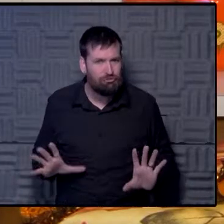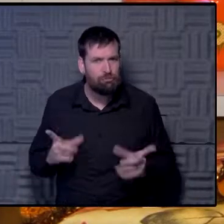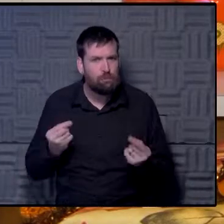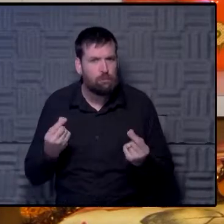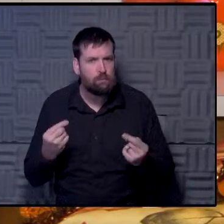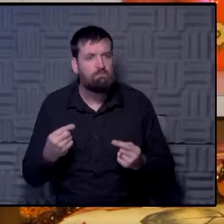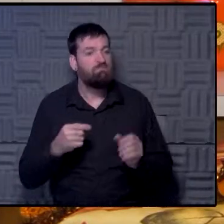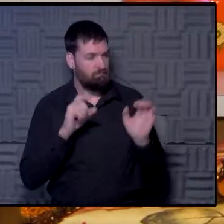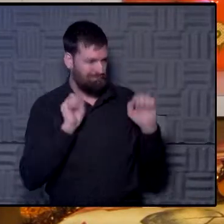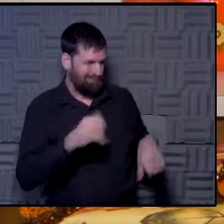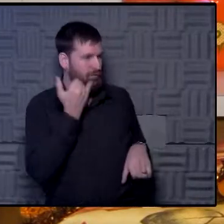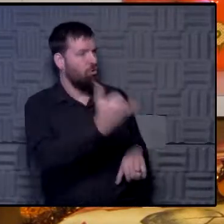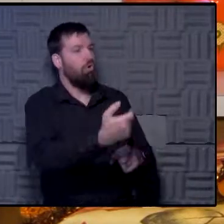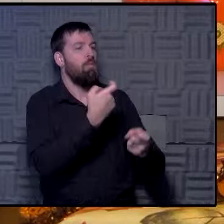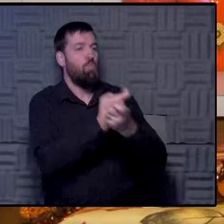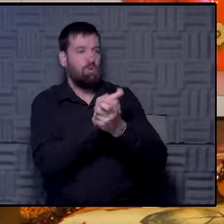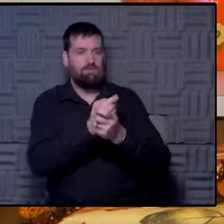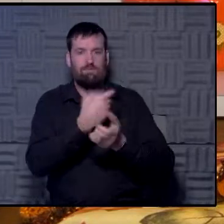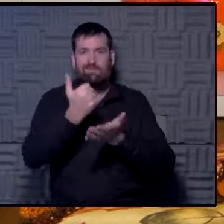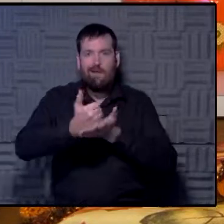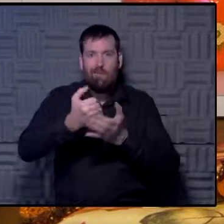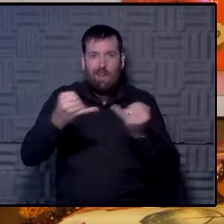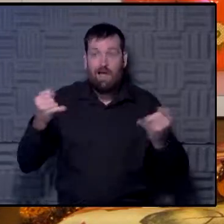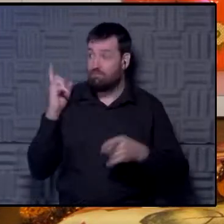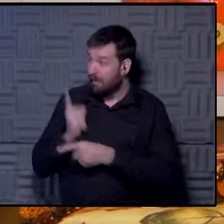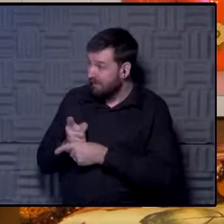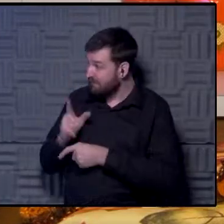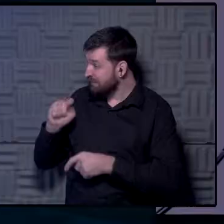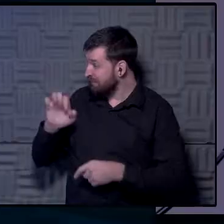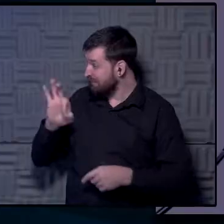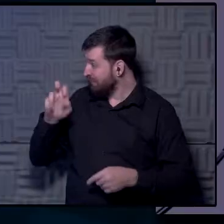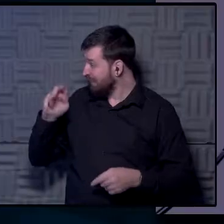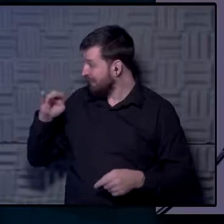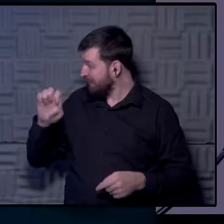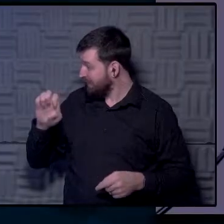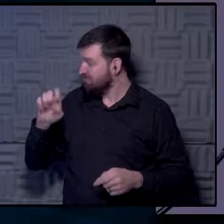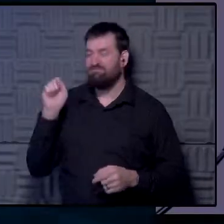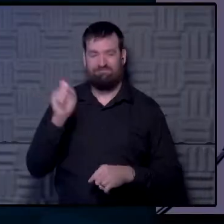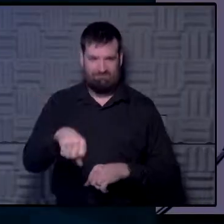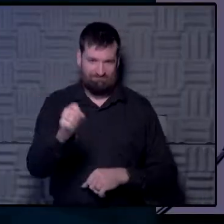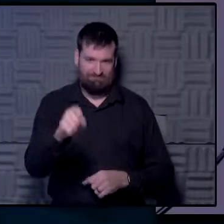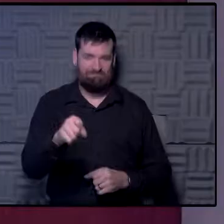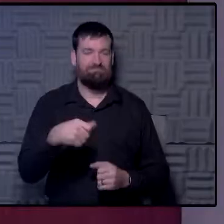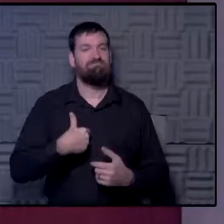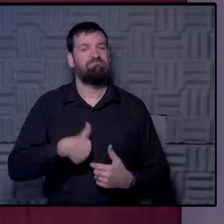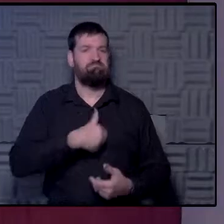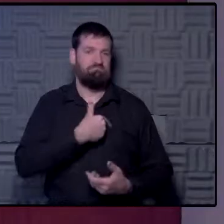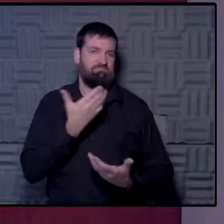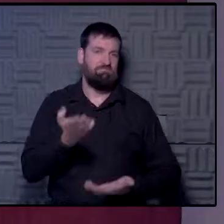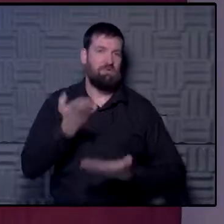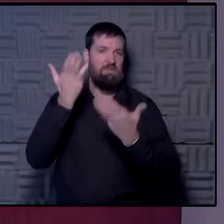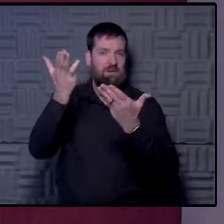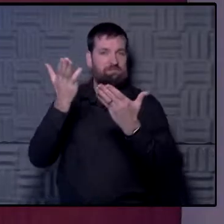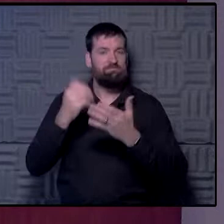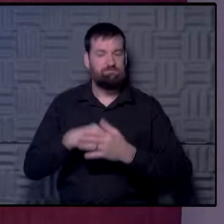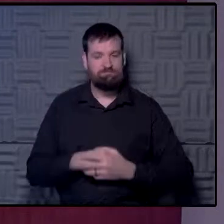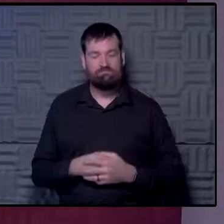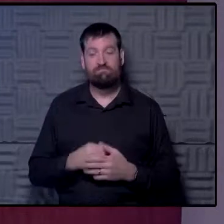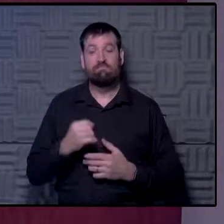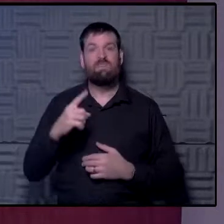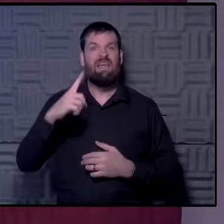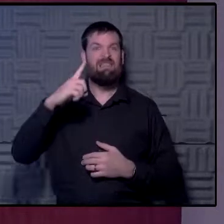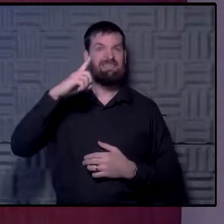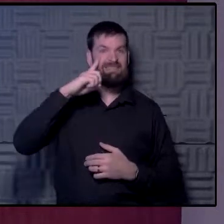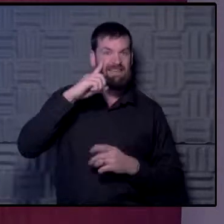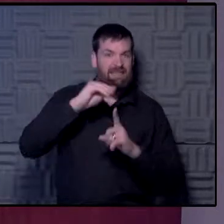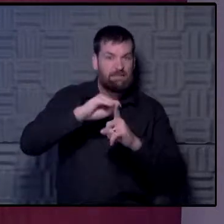Well, you can call the poison helpline, can't you, Stephanie? Absolutely. So we would recommend that anyone, if they think they've